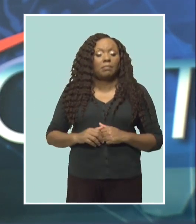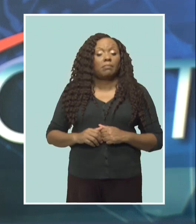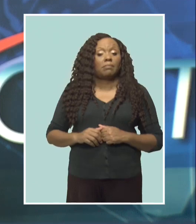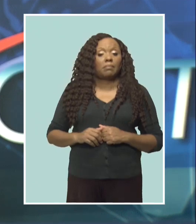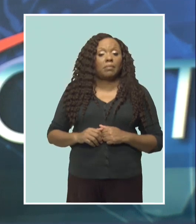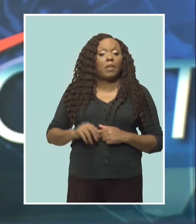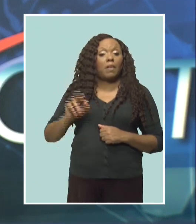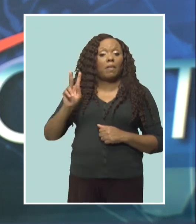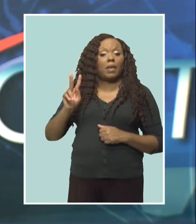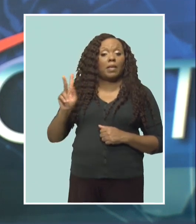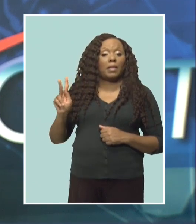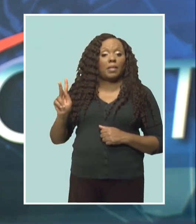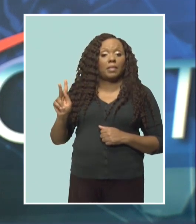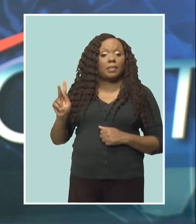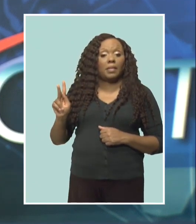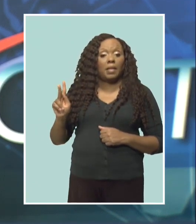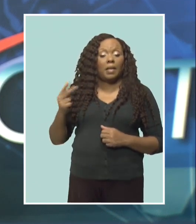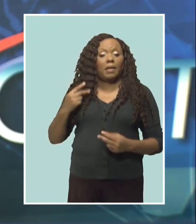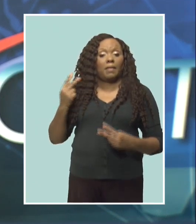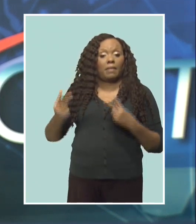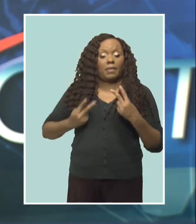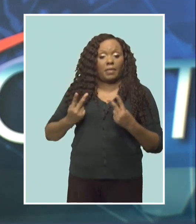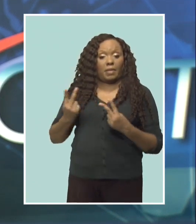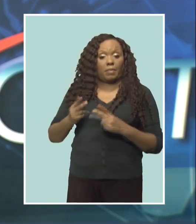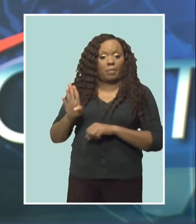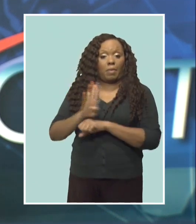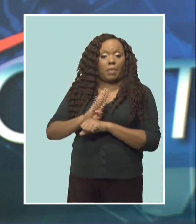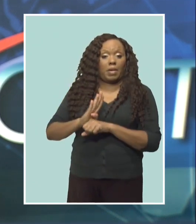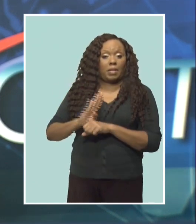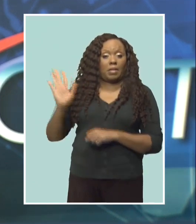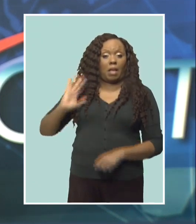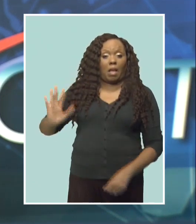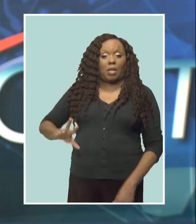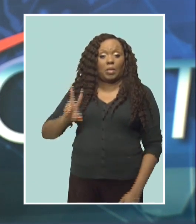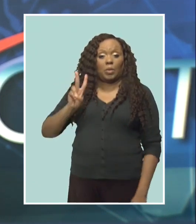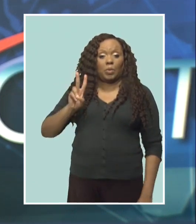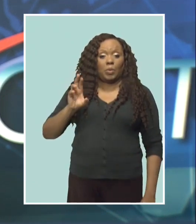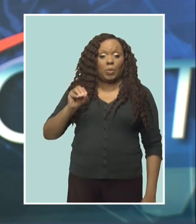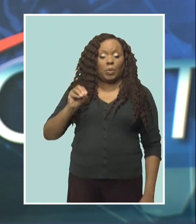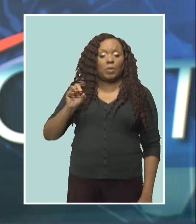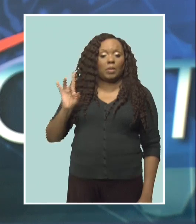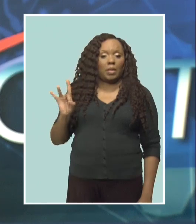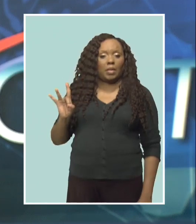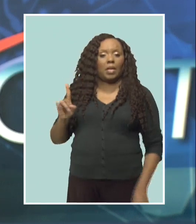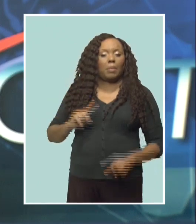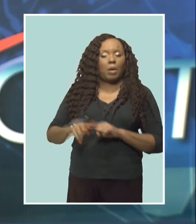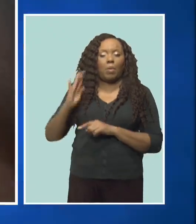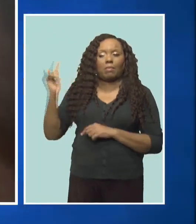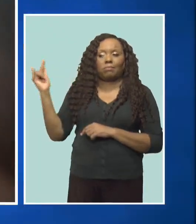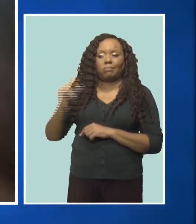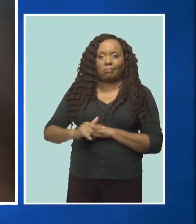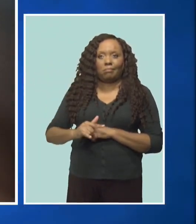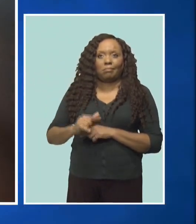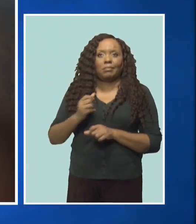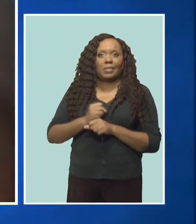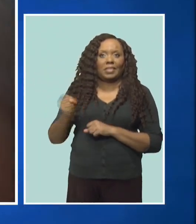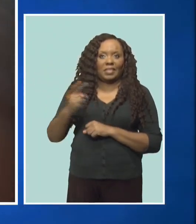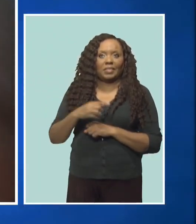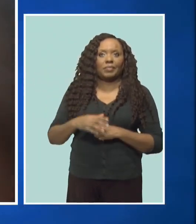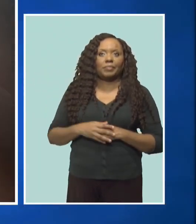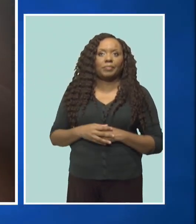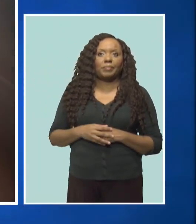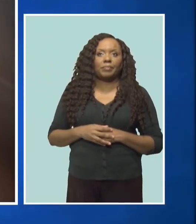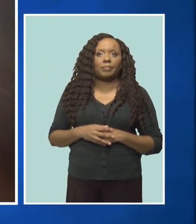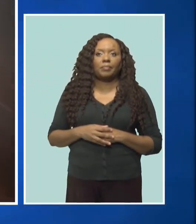August, last visited the country to perform in 2008. Akim Klinkett has that story. So let's stay tuned to